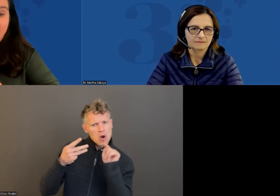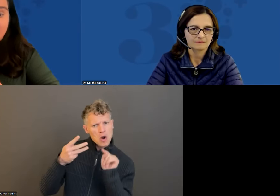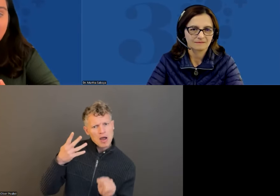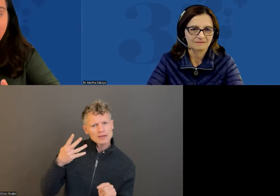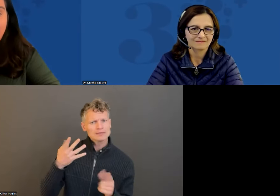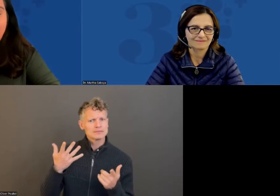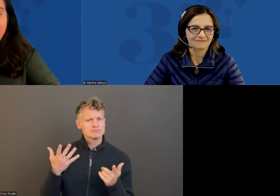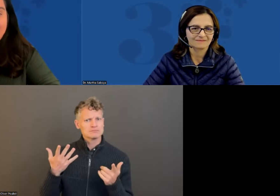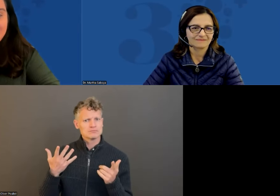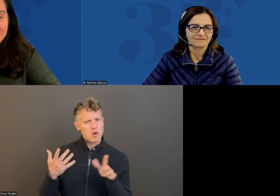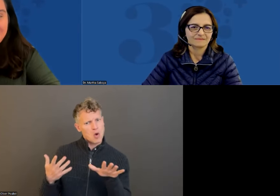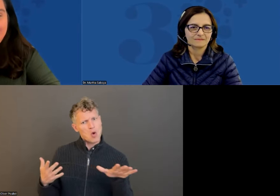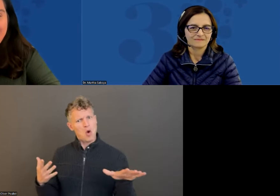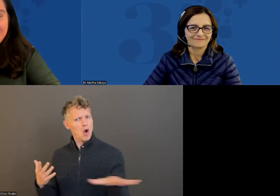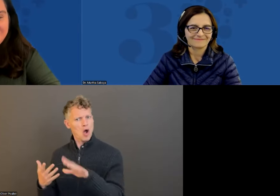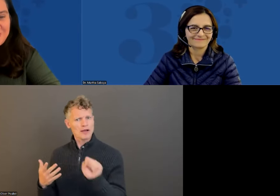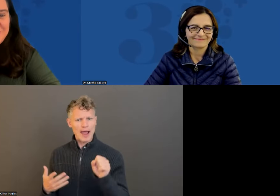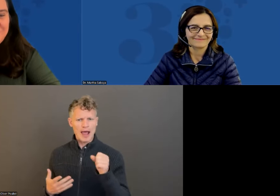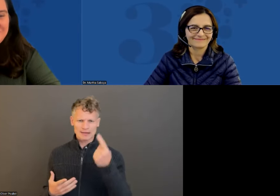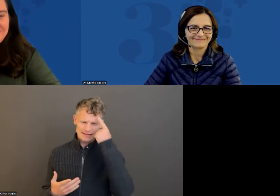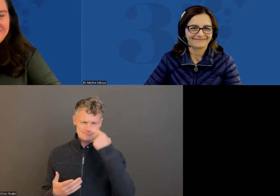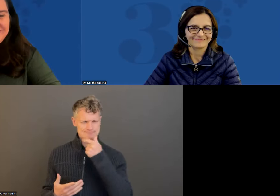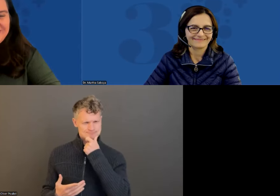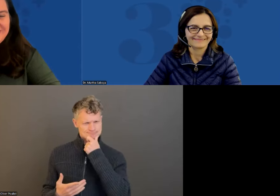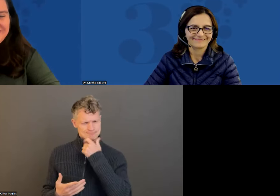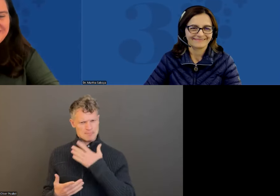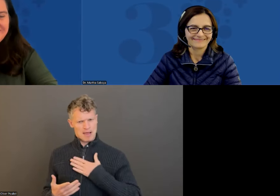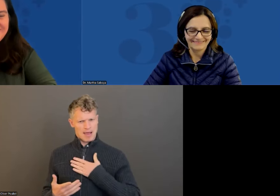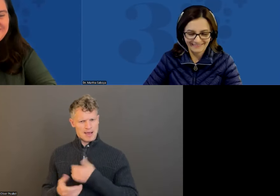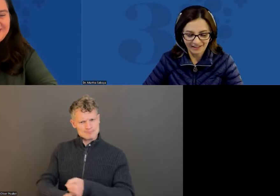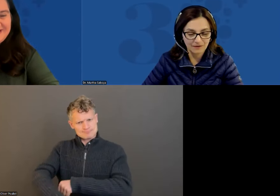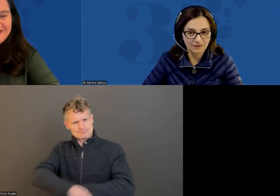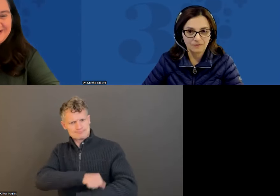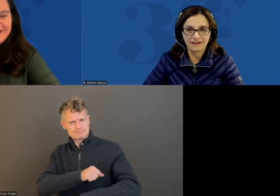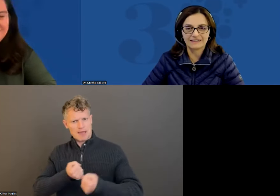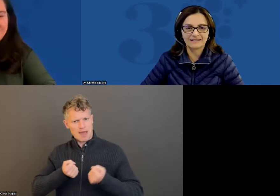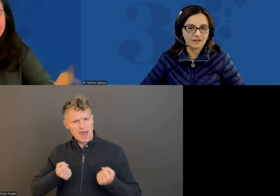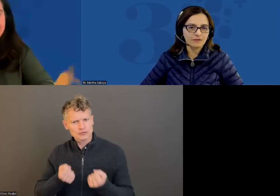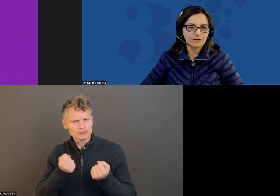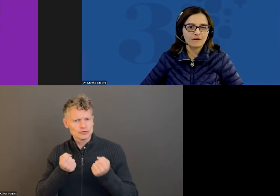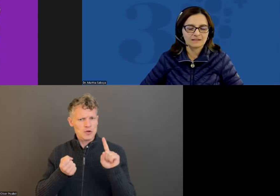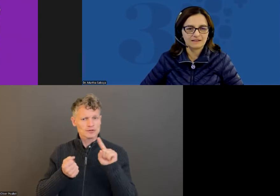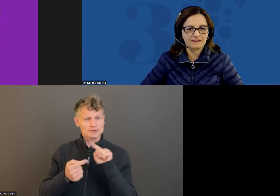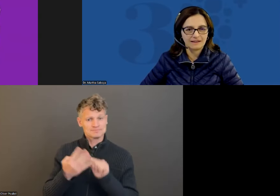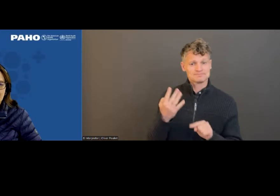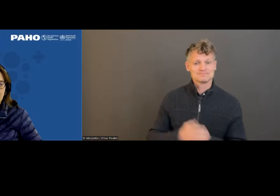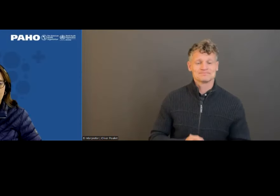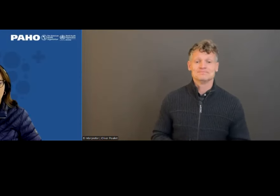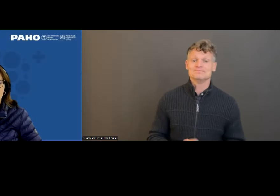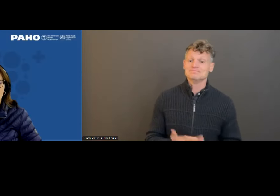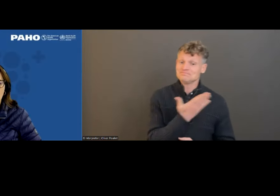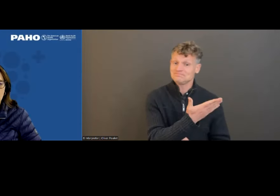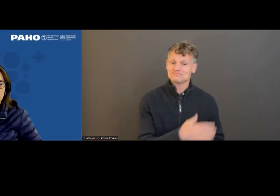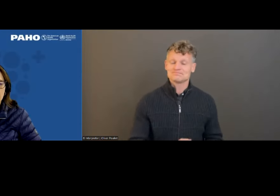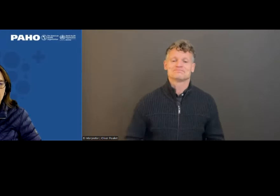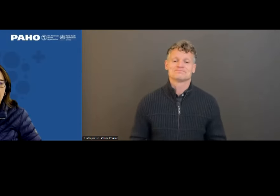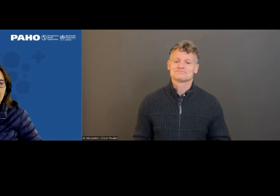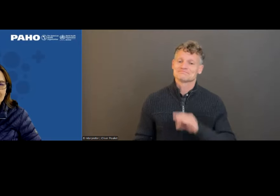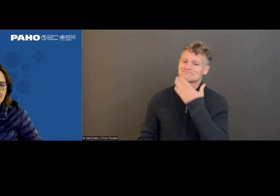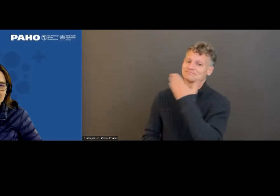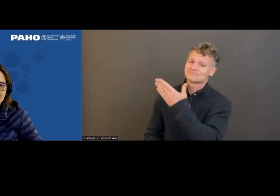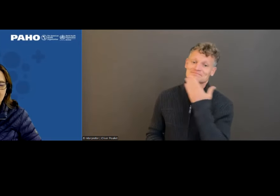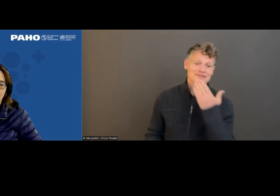take forward. Dr. Saboya, the floor is yours. Thank you, Vanessa. Thank you very much. And thank you all